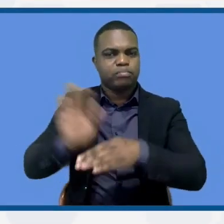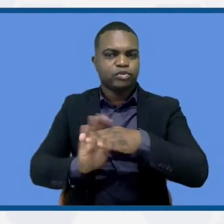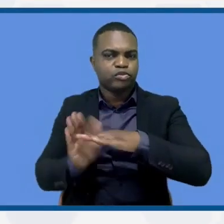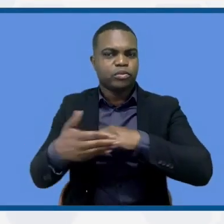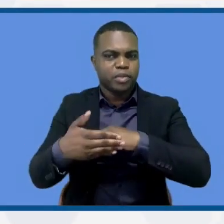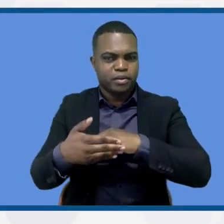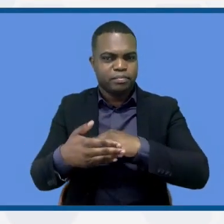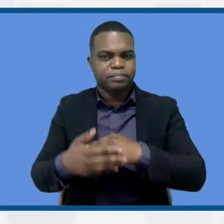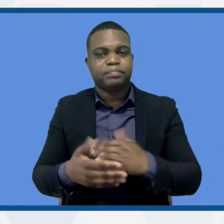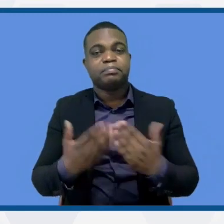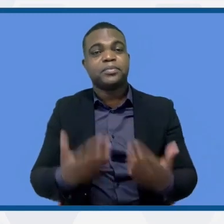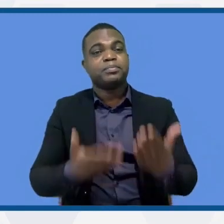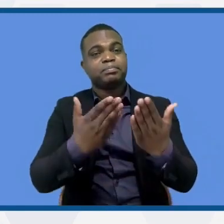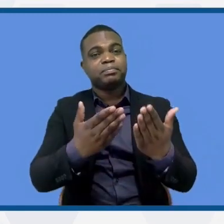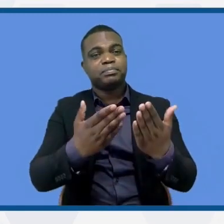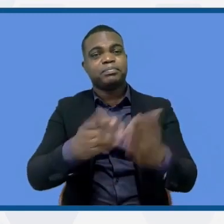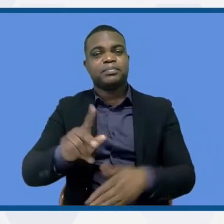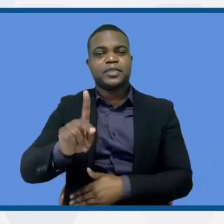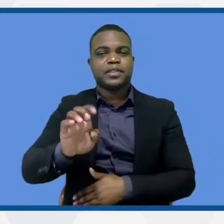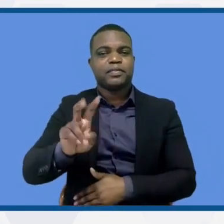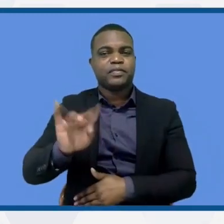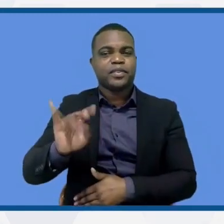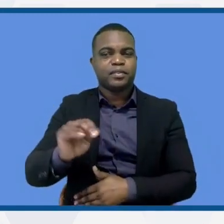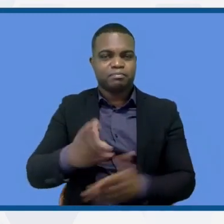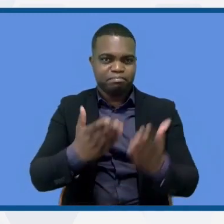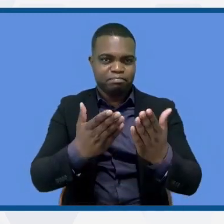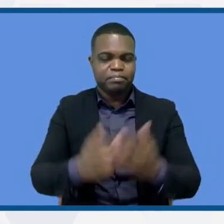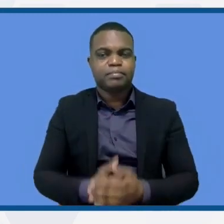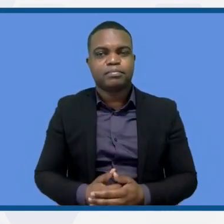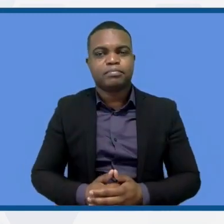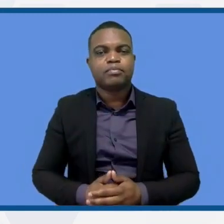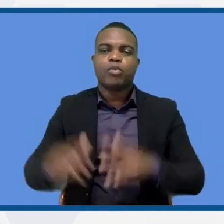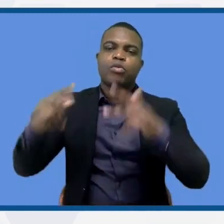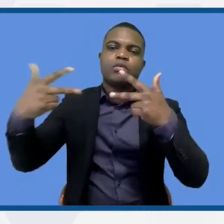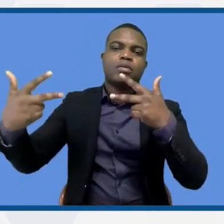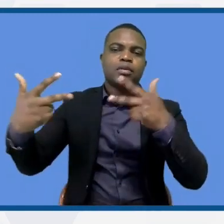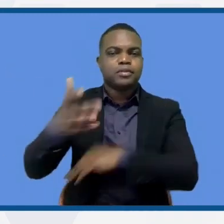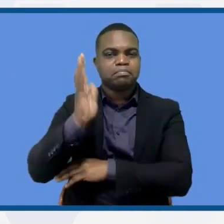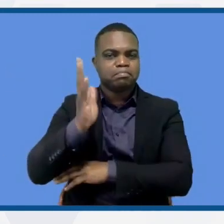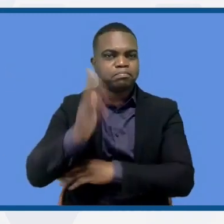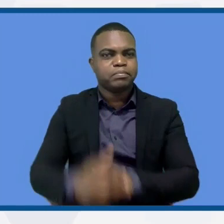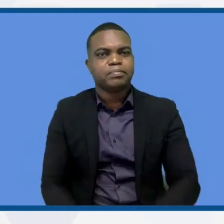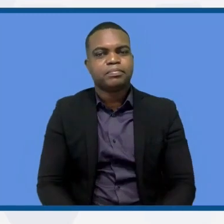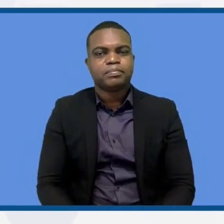Okay, thank you. Thank you very much. It is indeed my pleasure to be here.